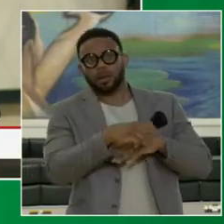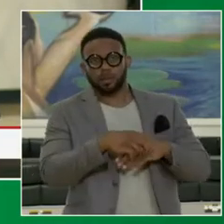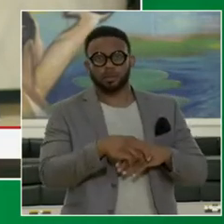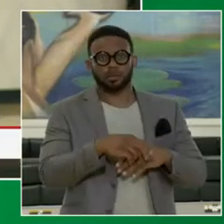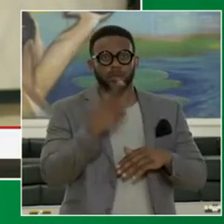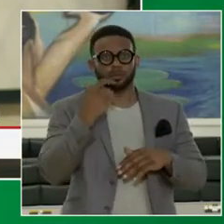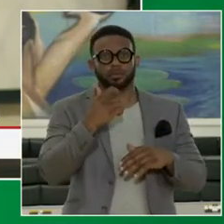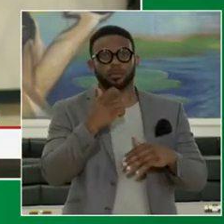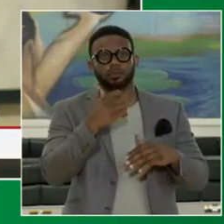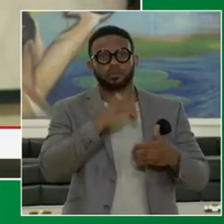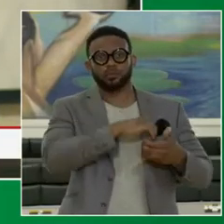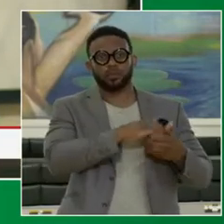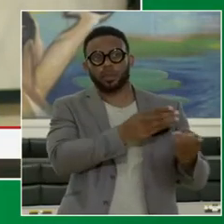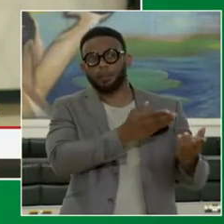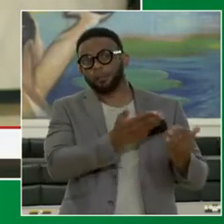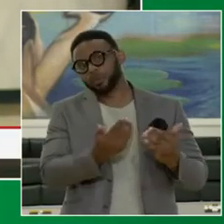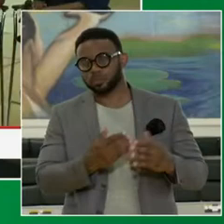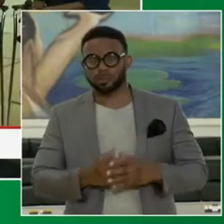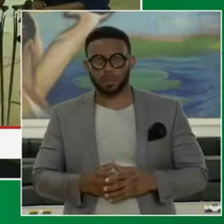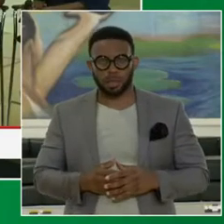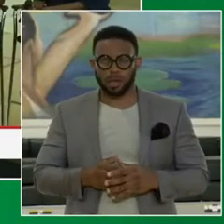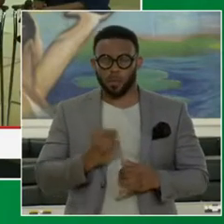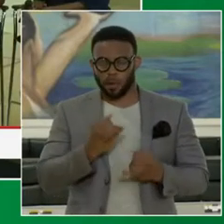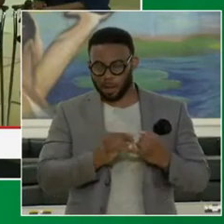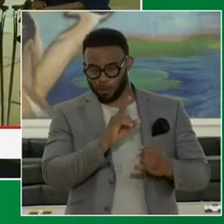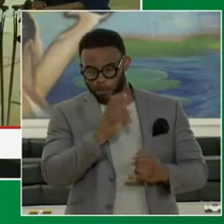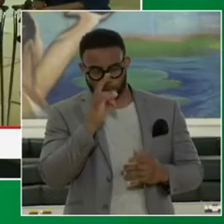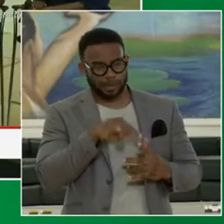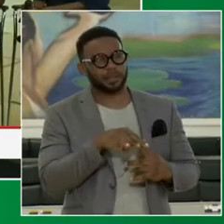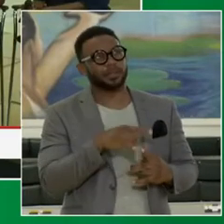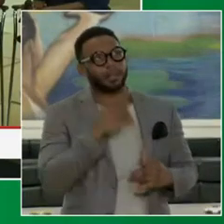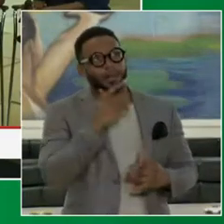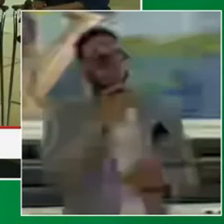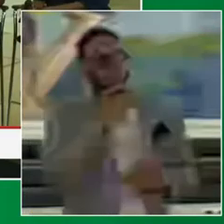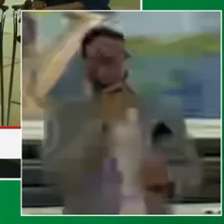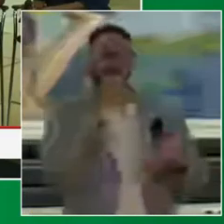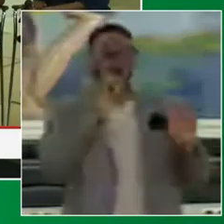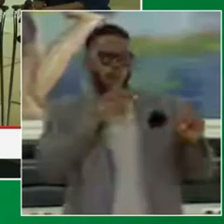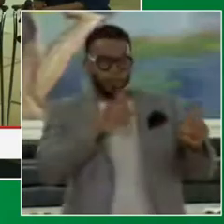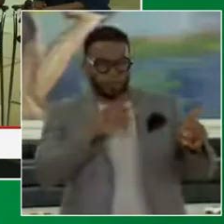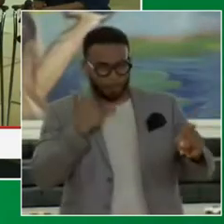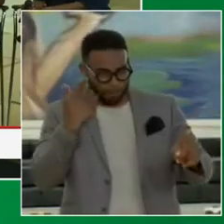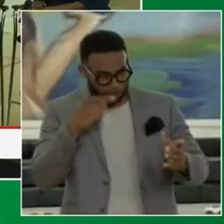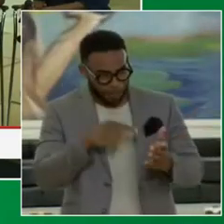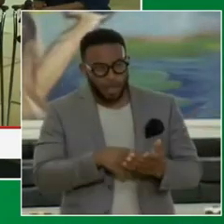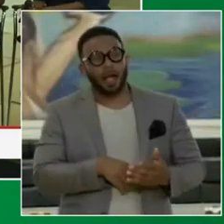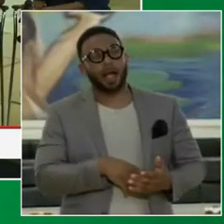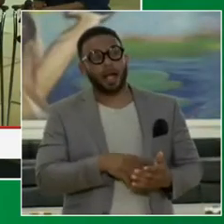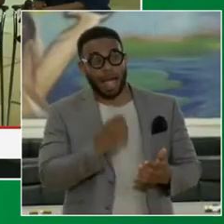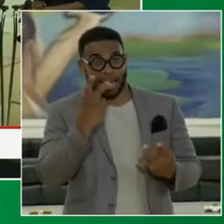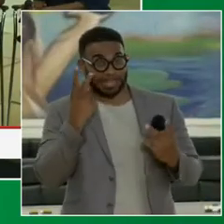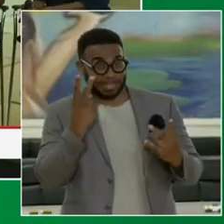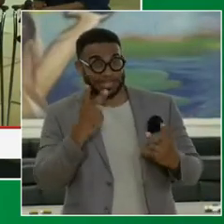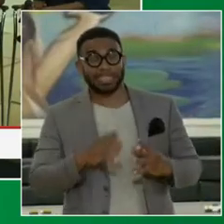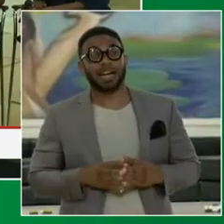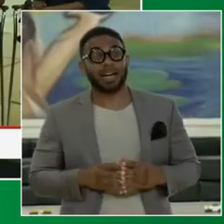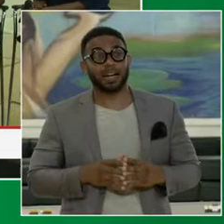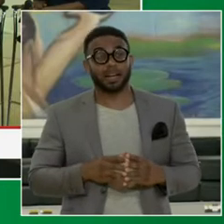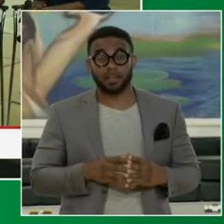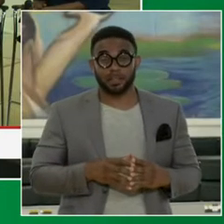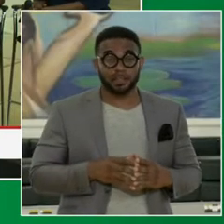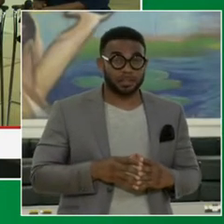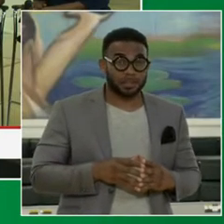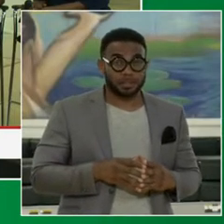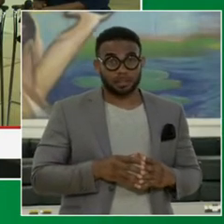for a tow truck to come to. Okay. I'm going to ask about this one because it is the DMPED recovery check-in. So I see, let me look